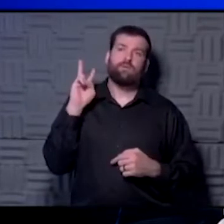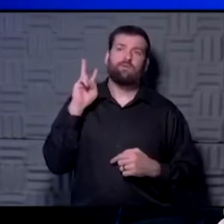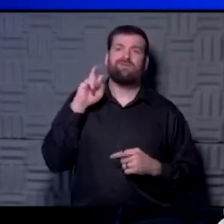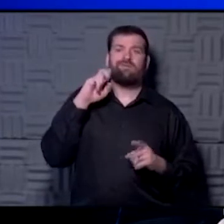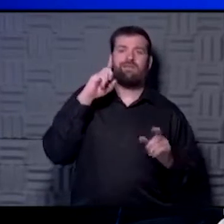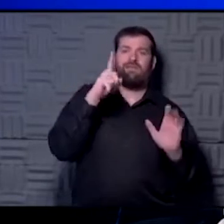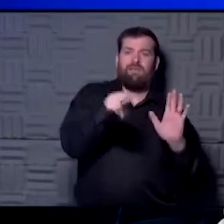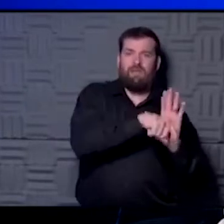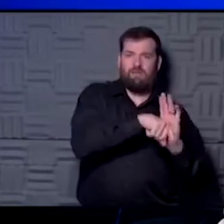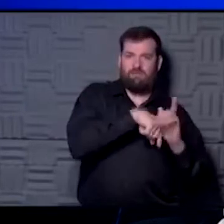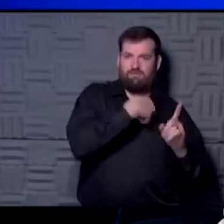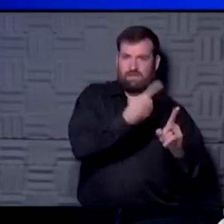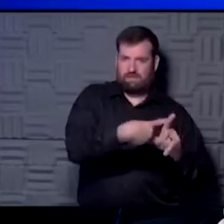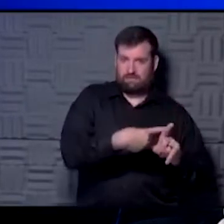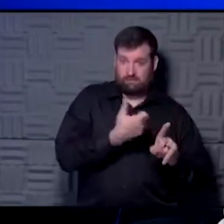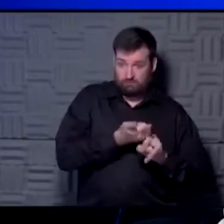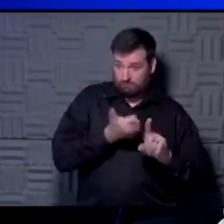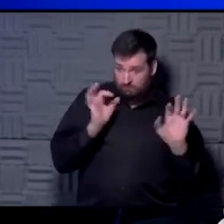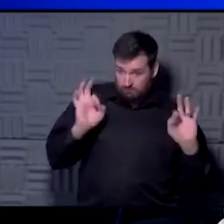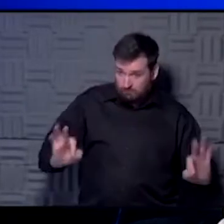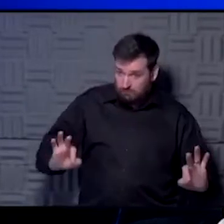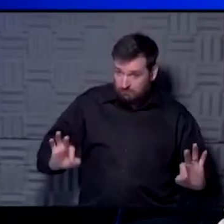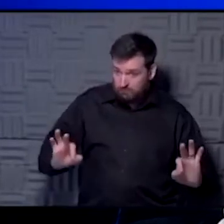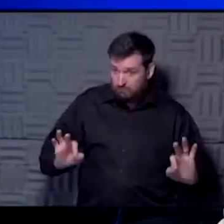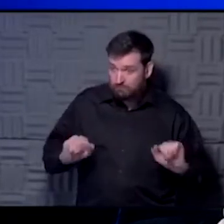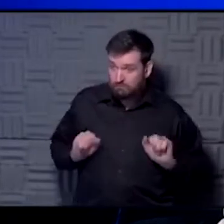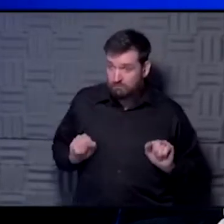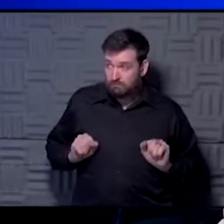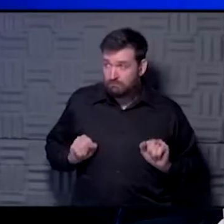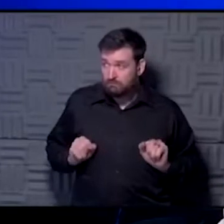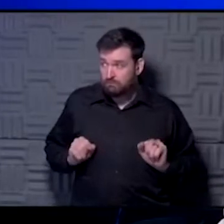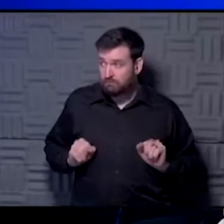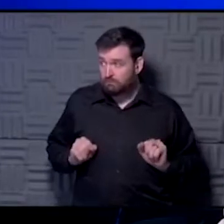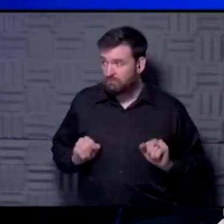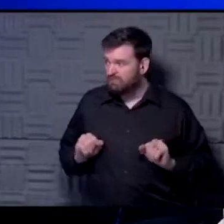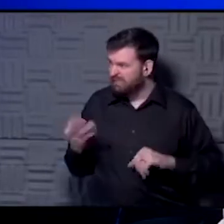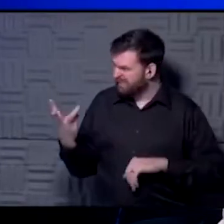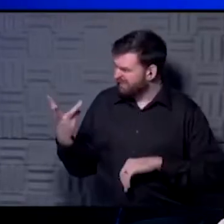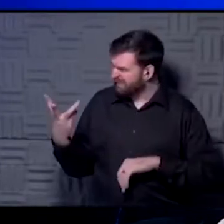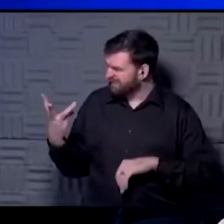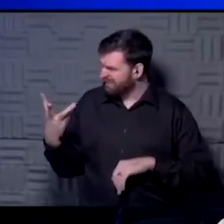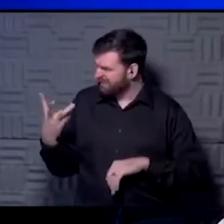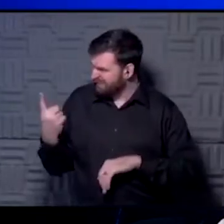negative test. She wants to know, is he good to go? Is he good to go? Okay. Well, So there's actually, 6 we know days? the